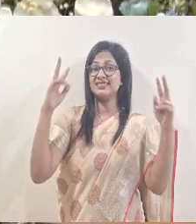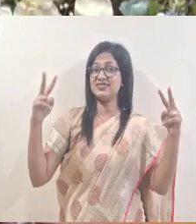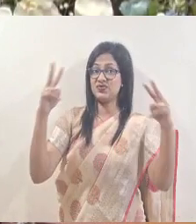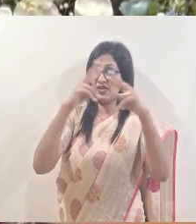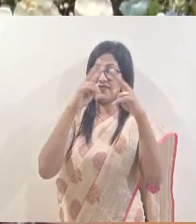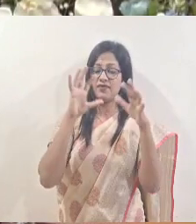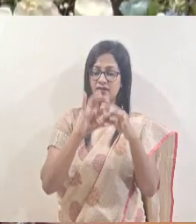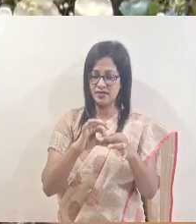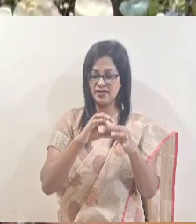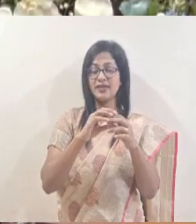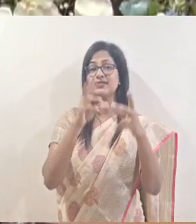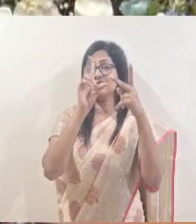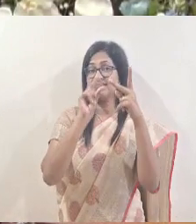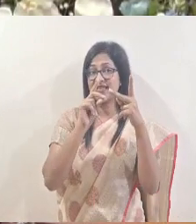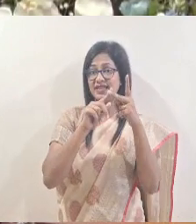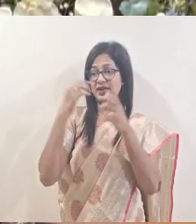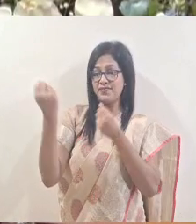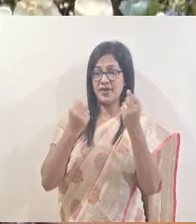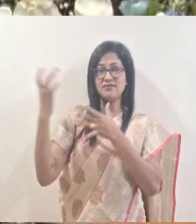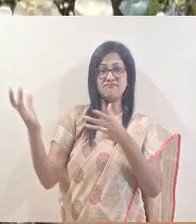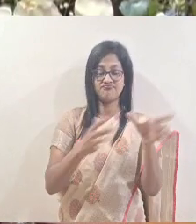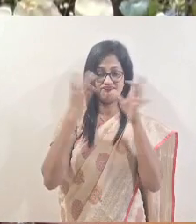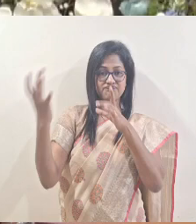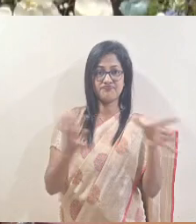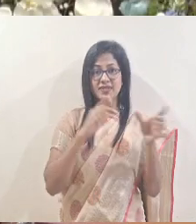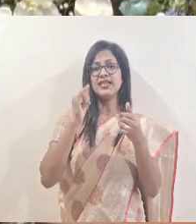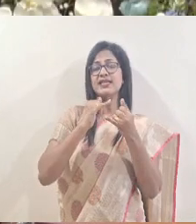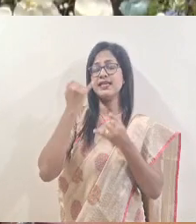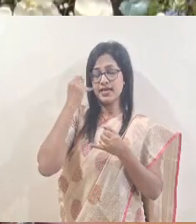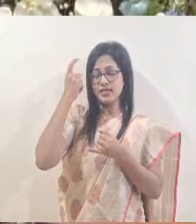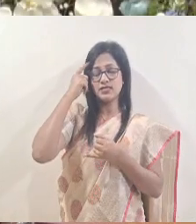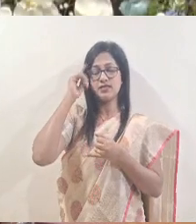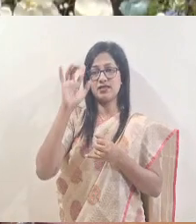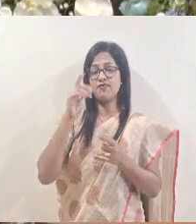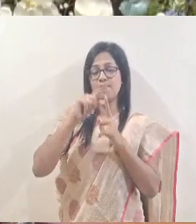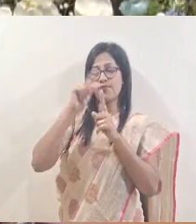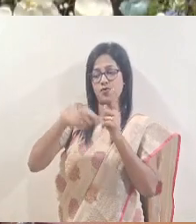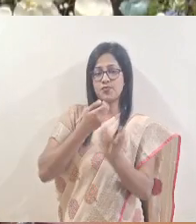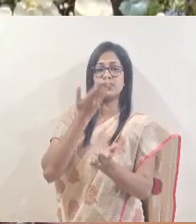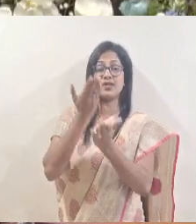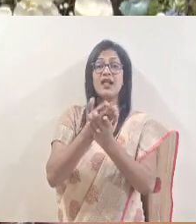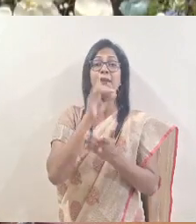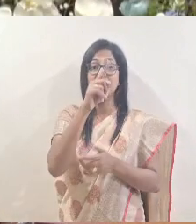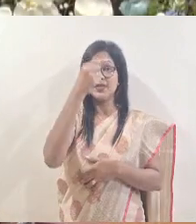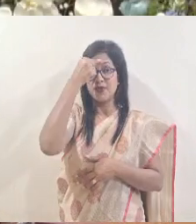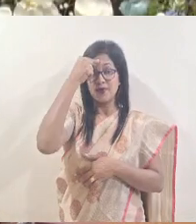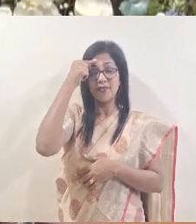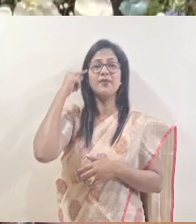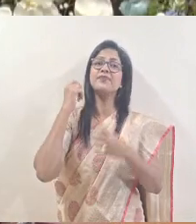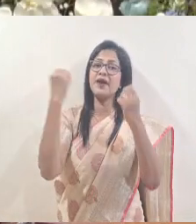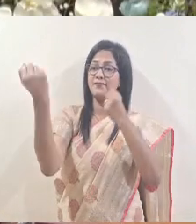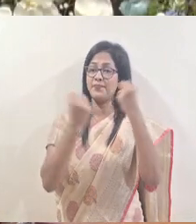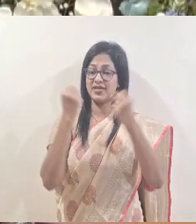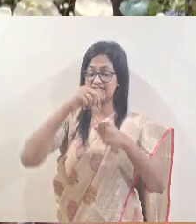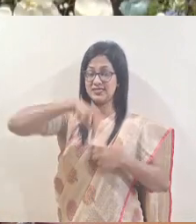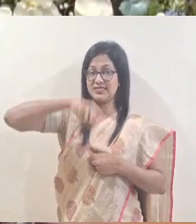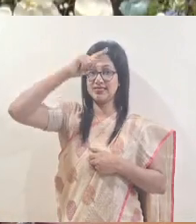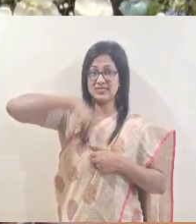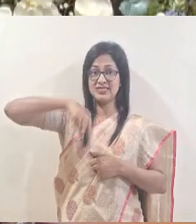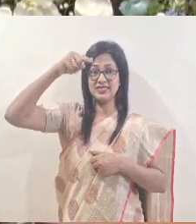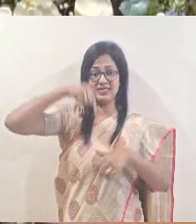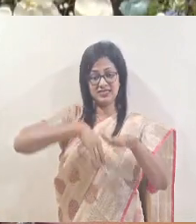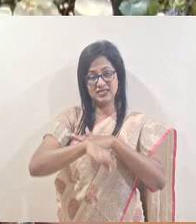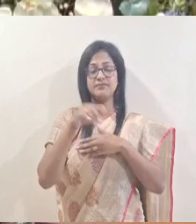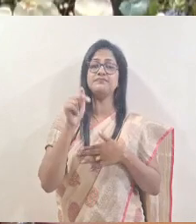a skywalk. And the second aspect, feeder services, yes, we've considered that. We've given one of the proposals. But the issue with buses currently in India are